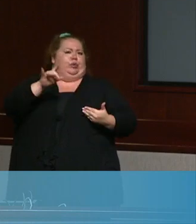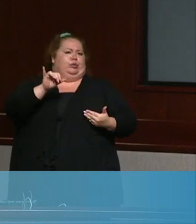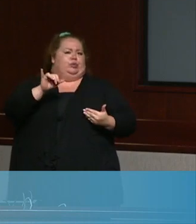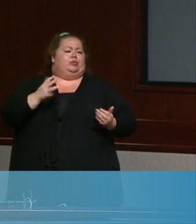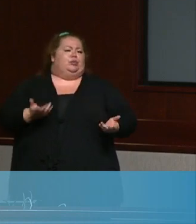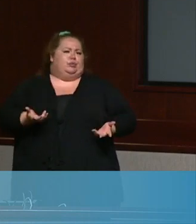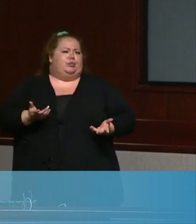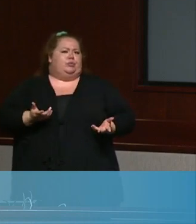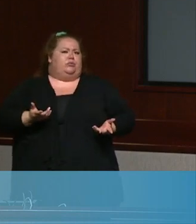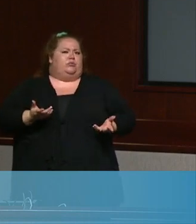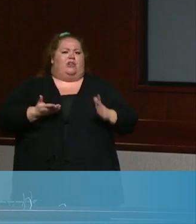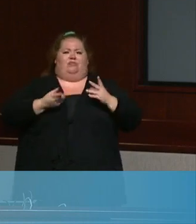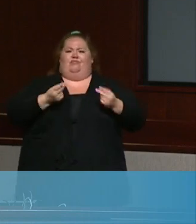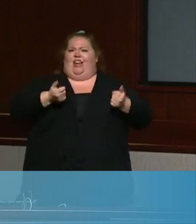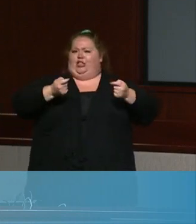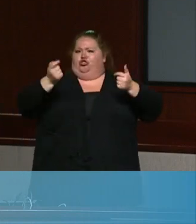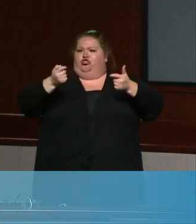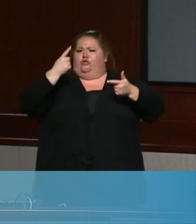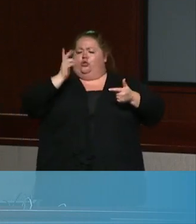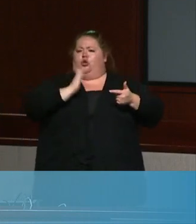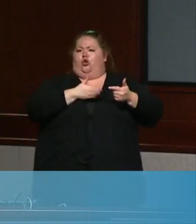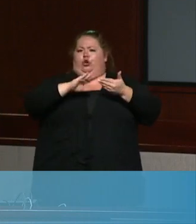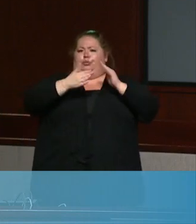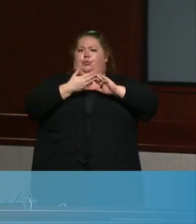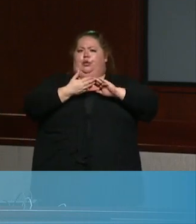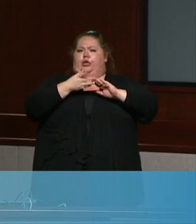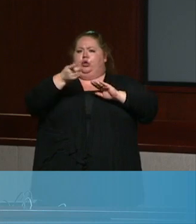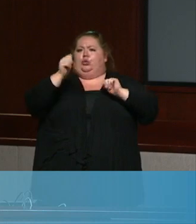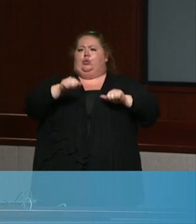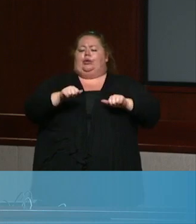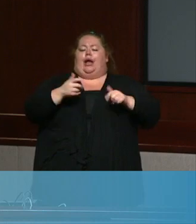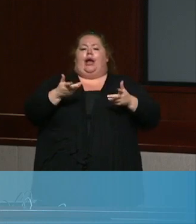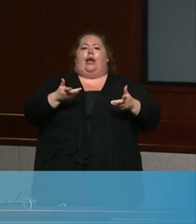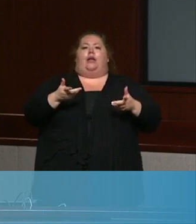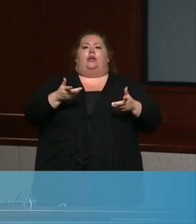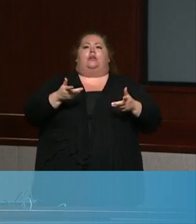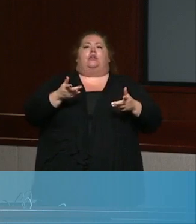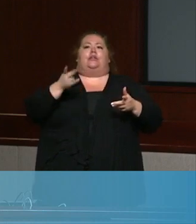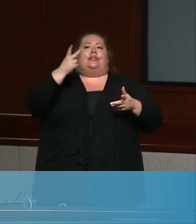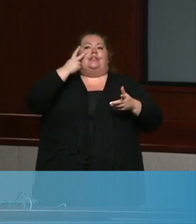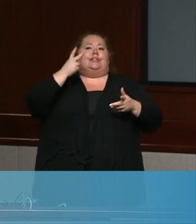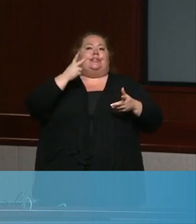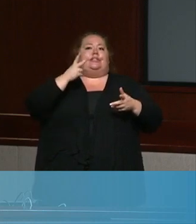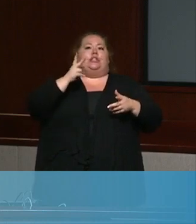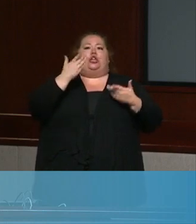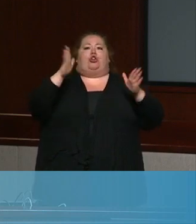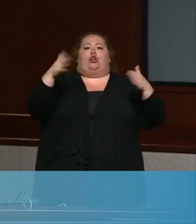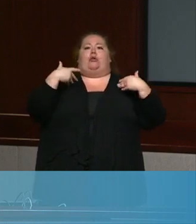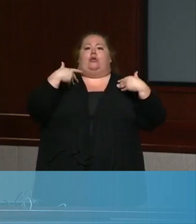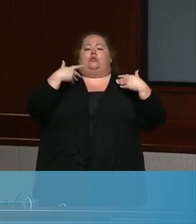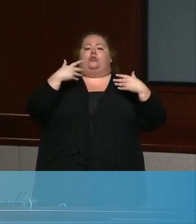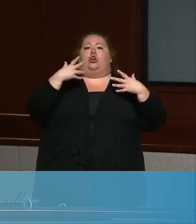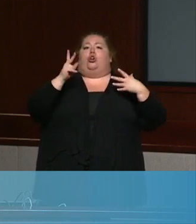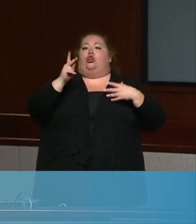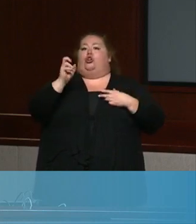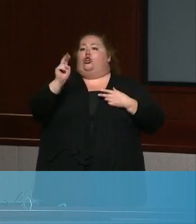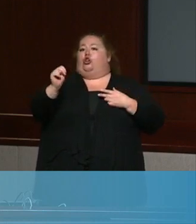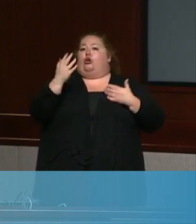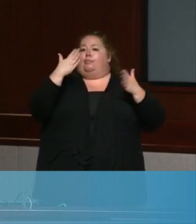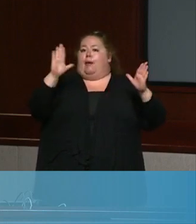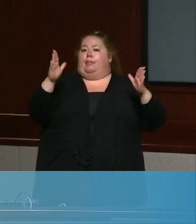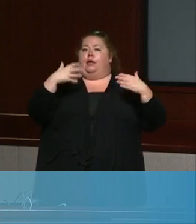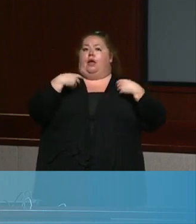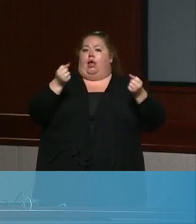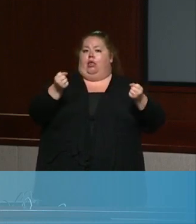bit more efficient for our community. You can navigate it to it from the kernpublichealth.com webpage. Click